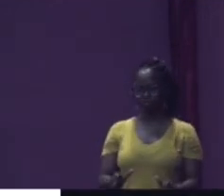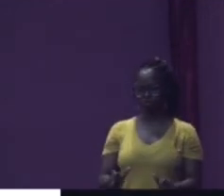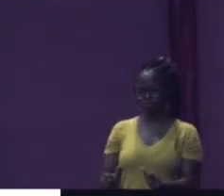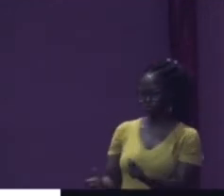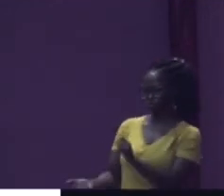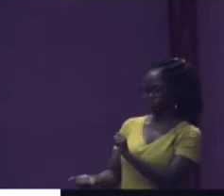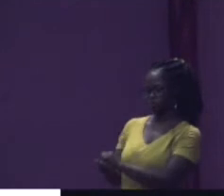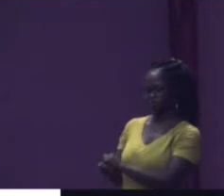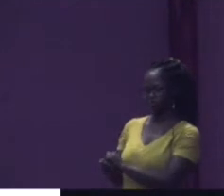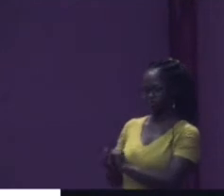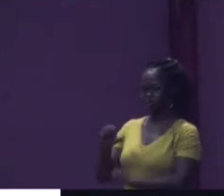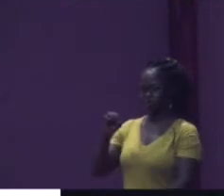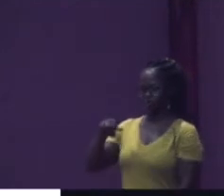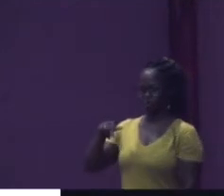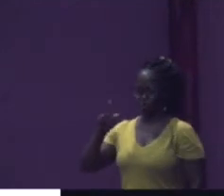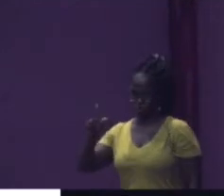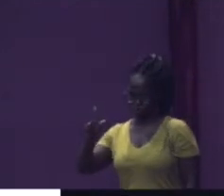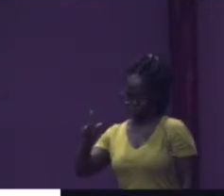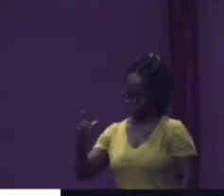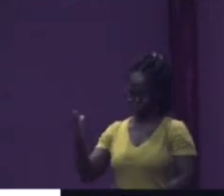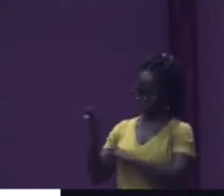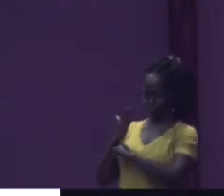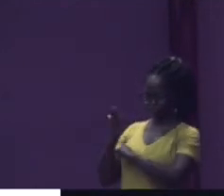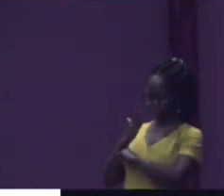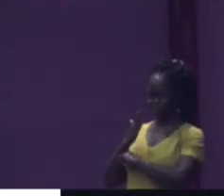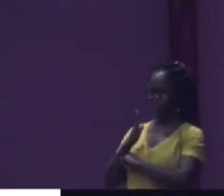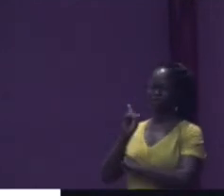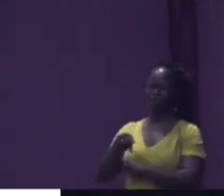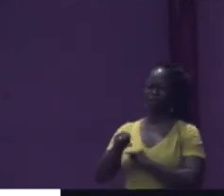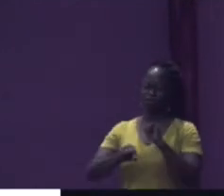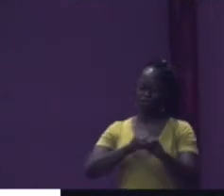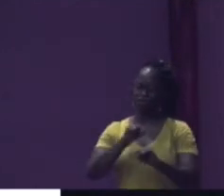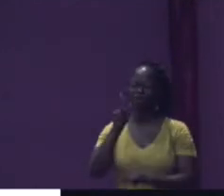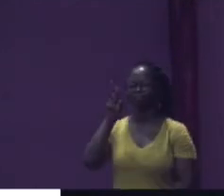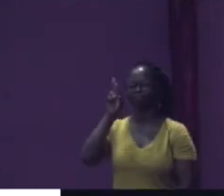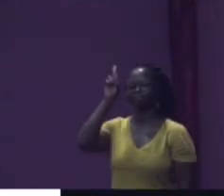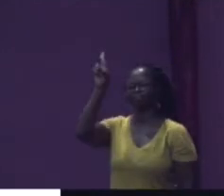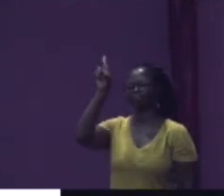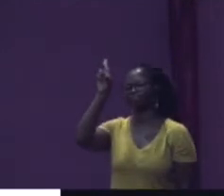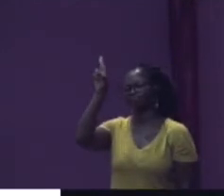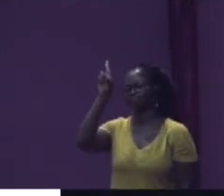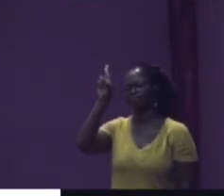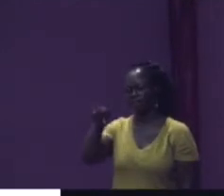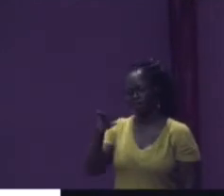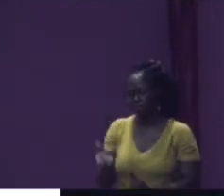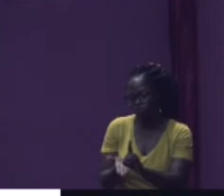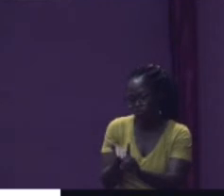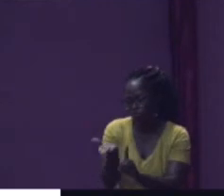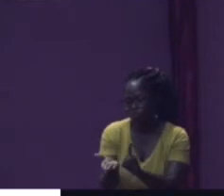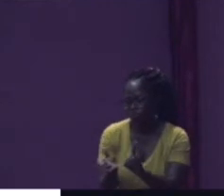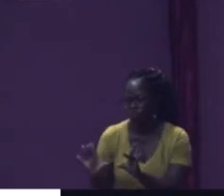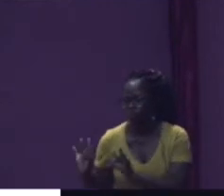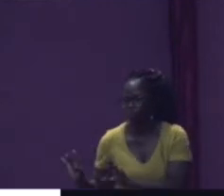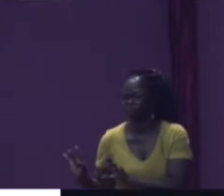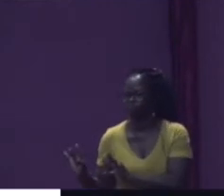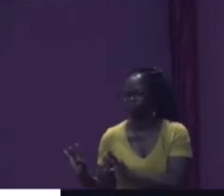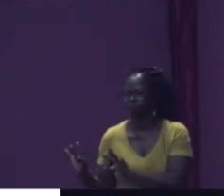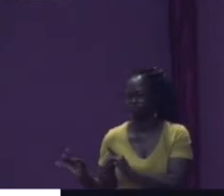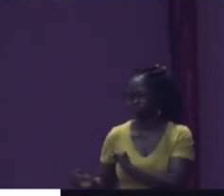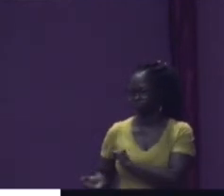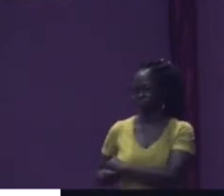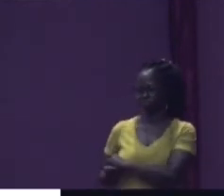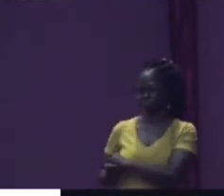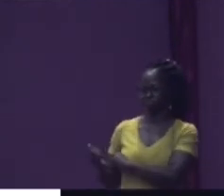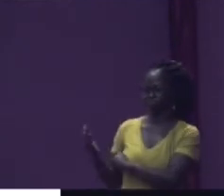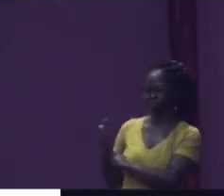that they are in charge. The midwives run it. When it's done by the government, they don't